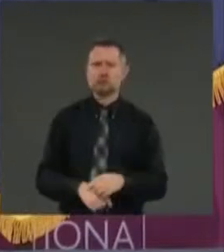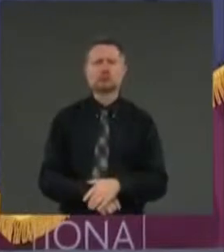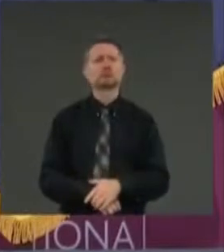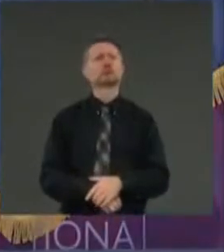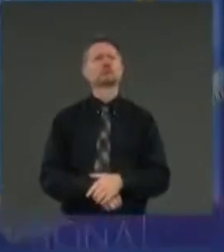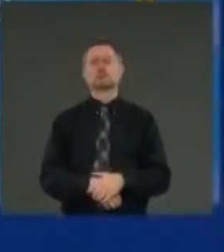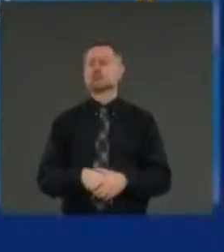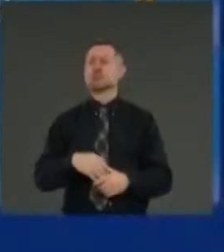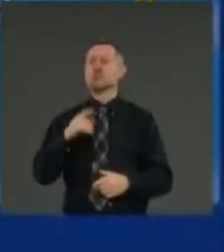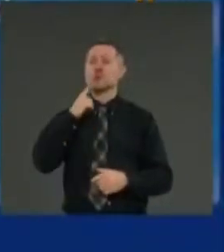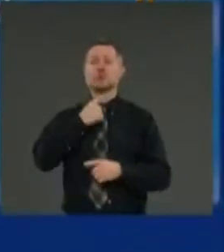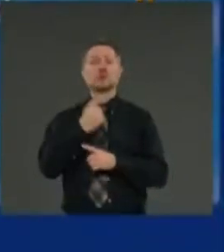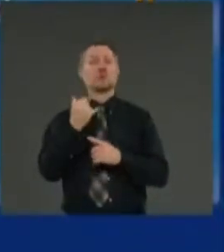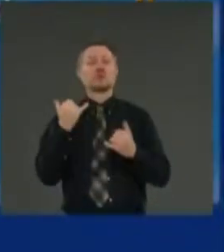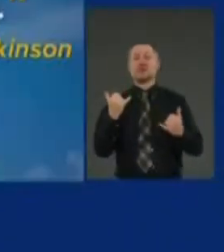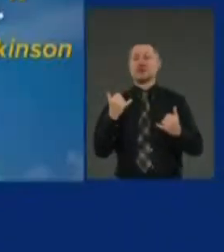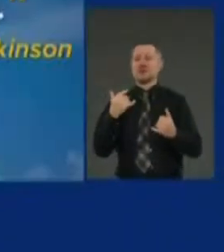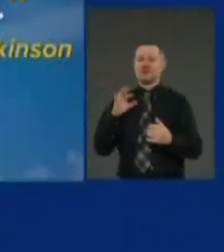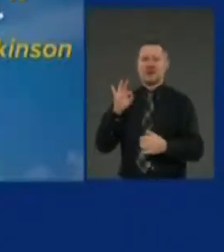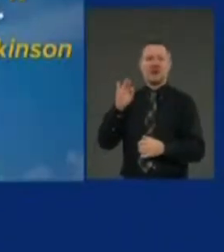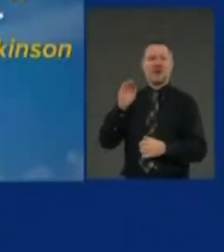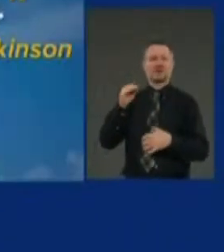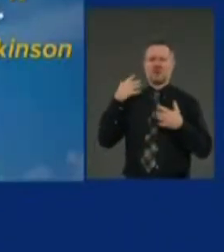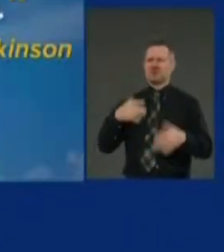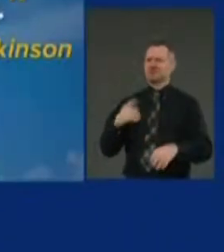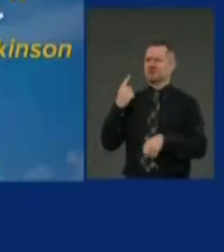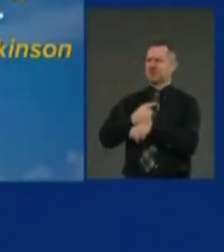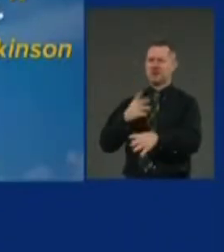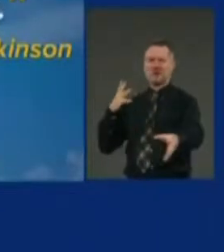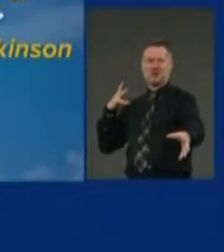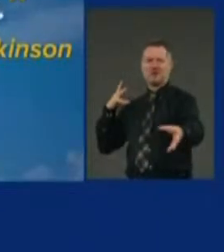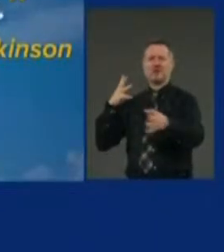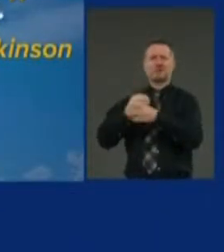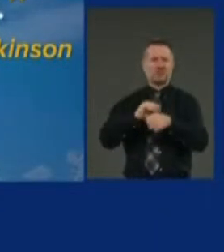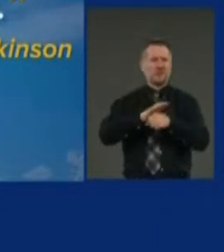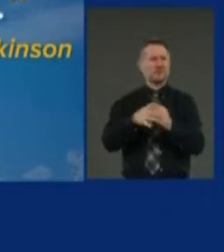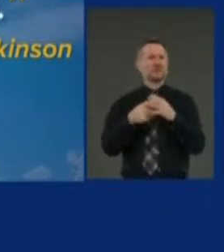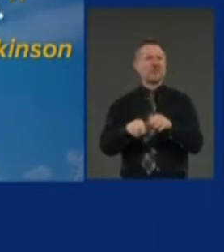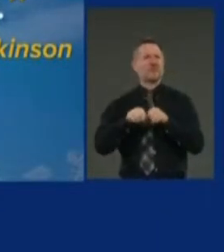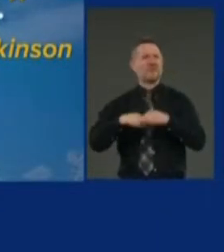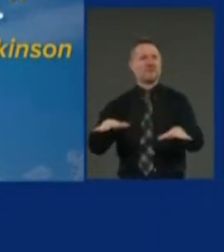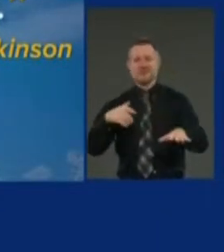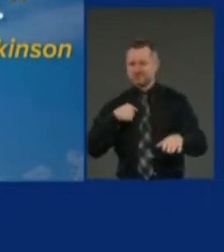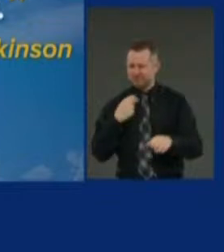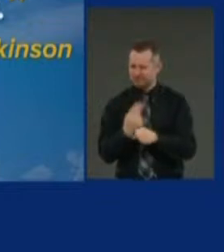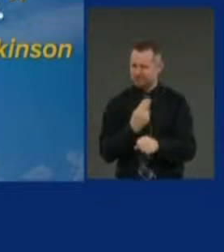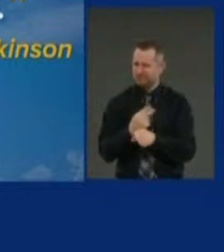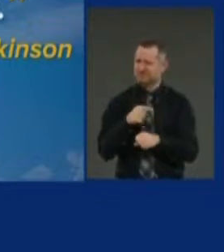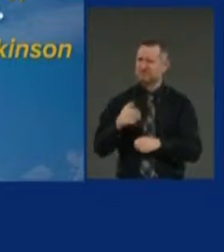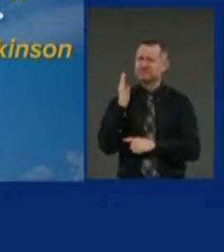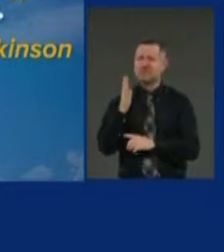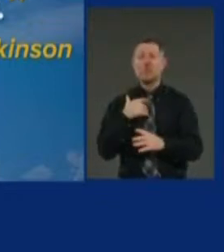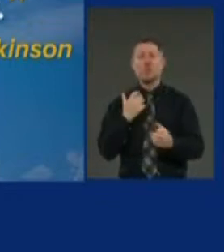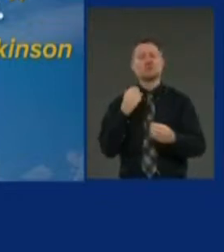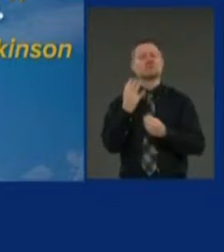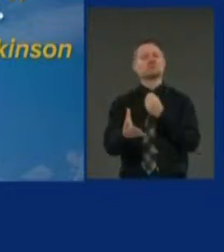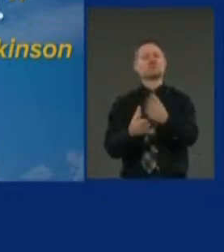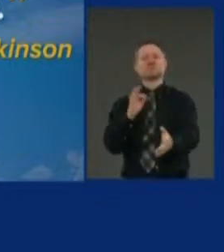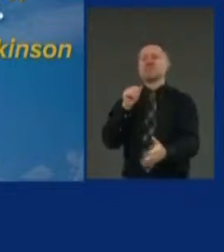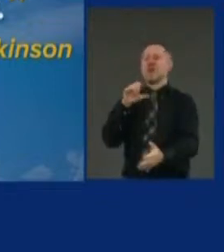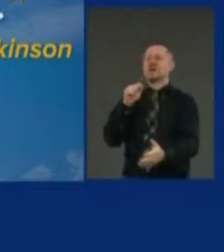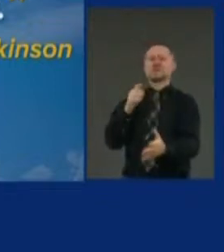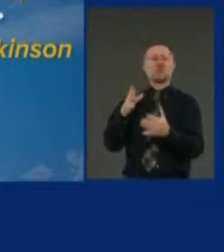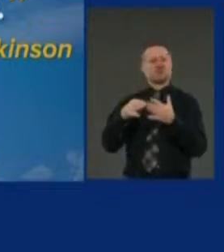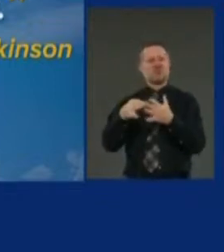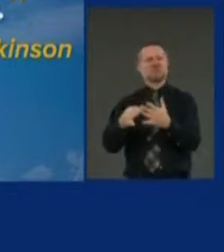day 90 of the corona pandemic crisis. Follow the facts, they will show you the way. A.J. Parkinson, that's